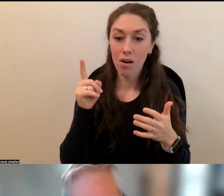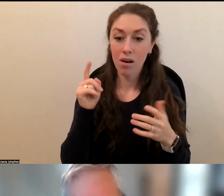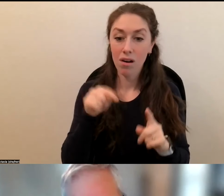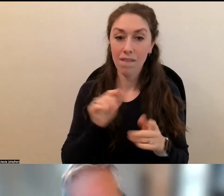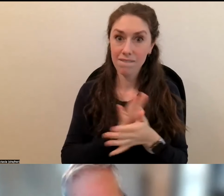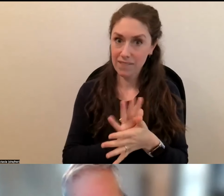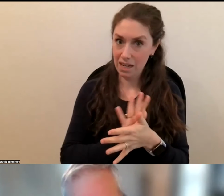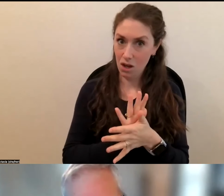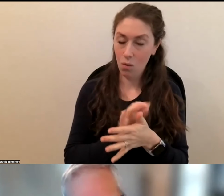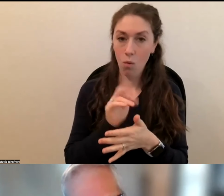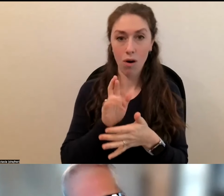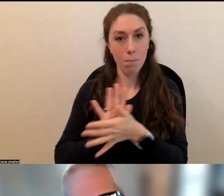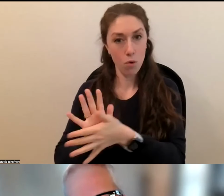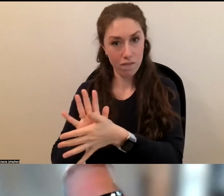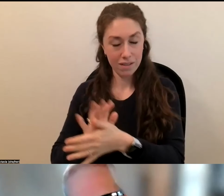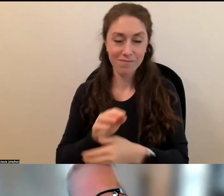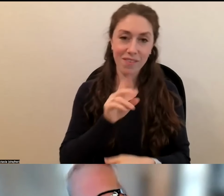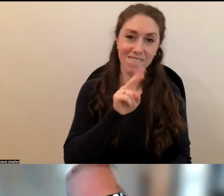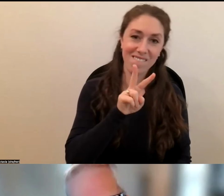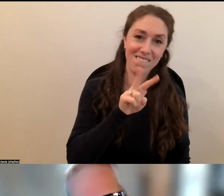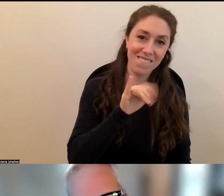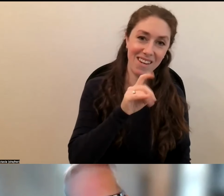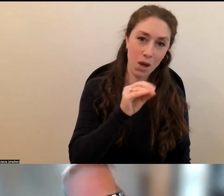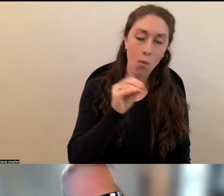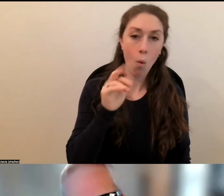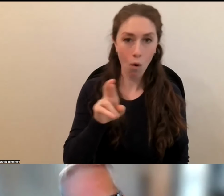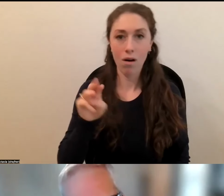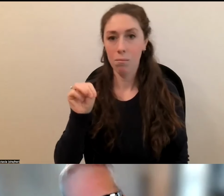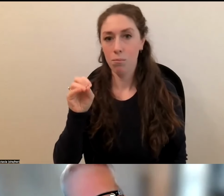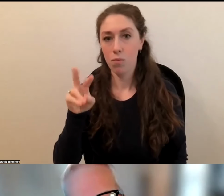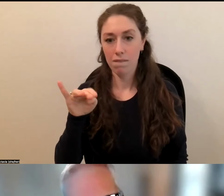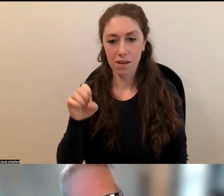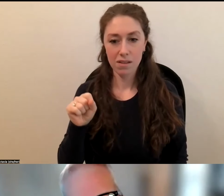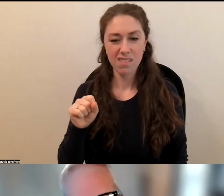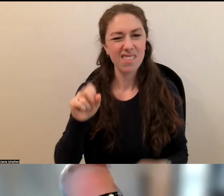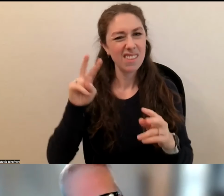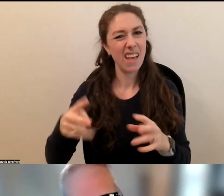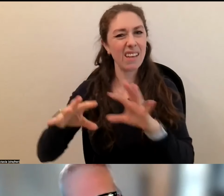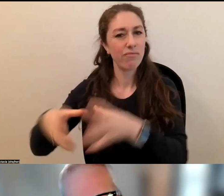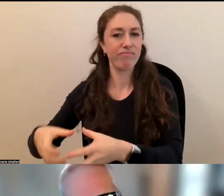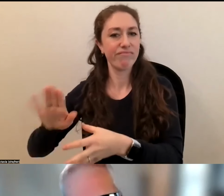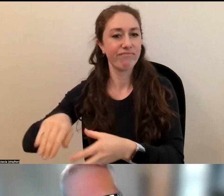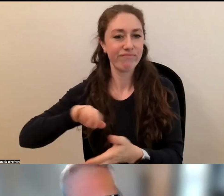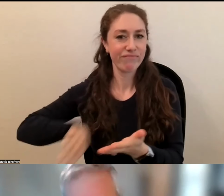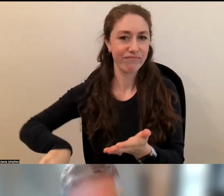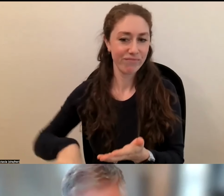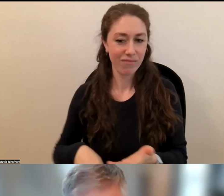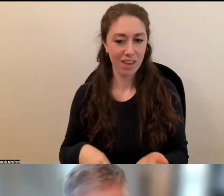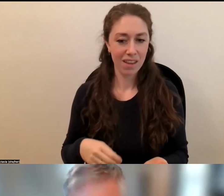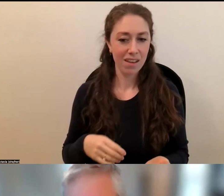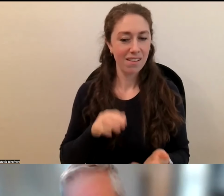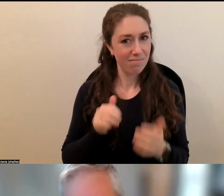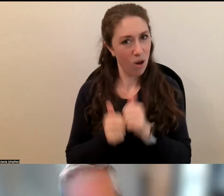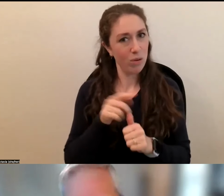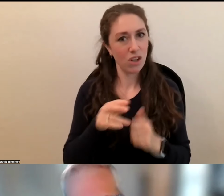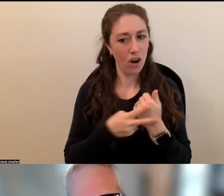video or movies. They're second class citizen. Books and texts were their archive was primarily set up that.